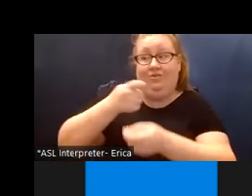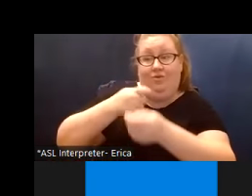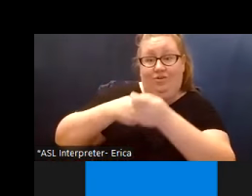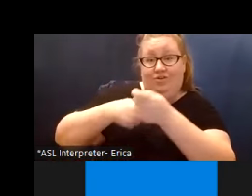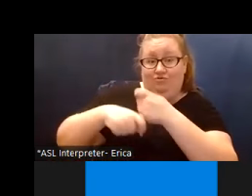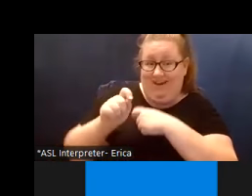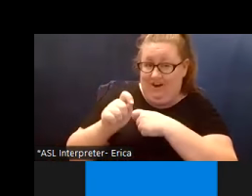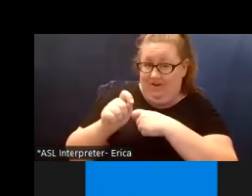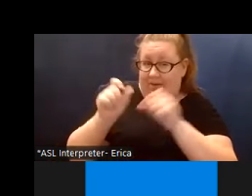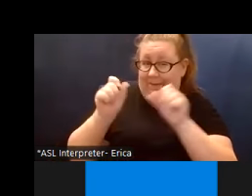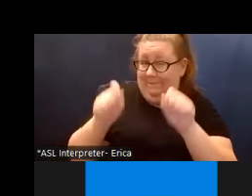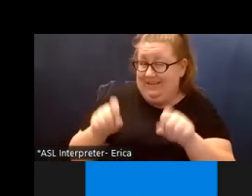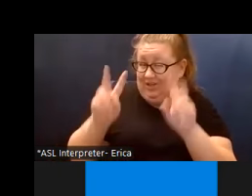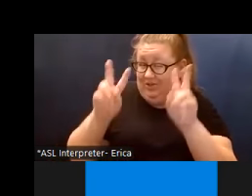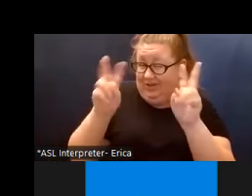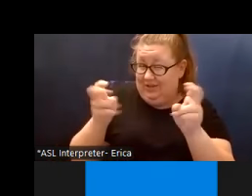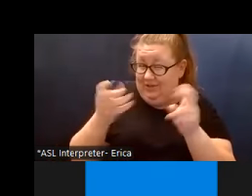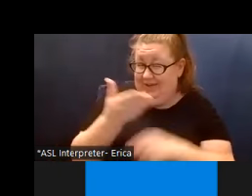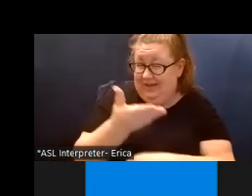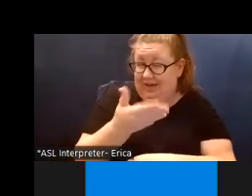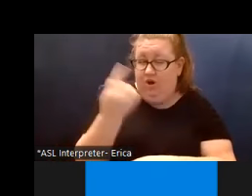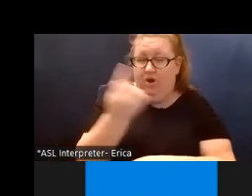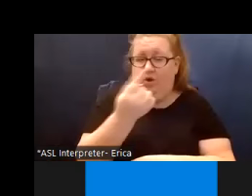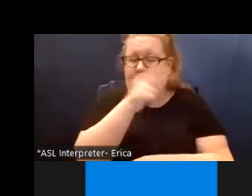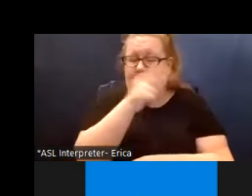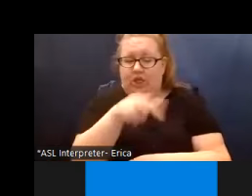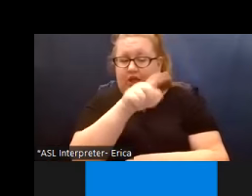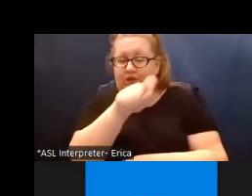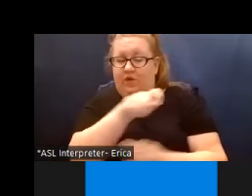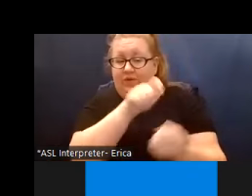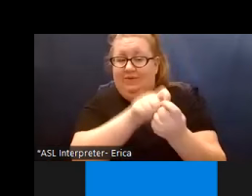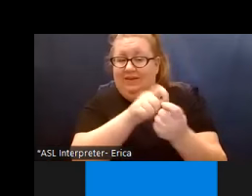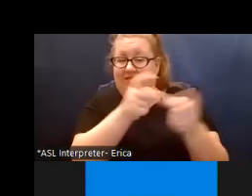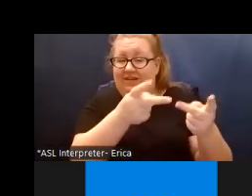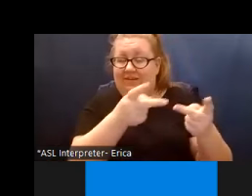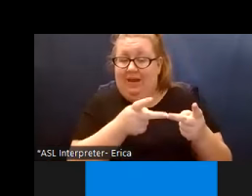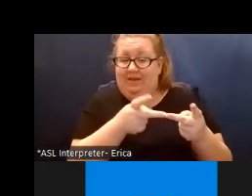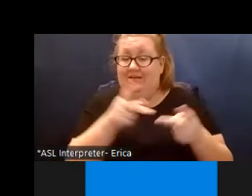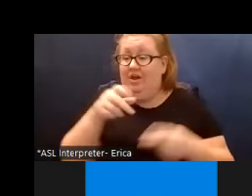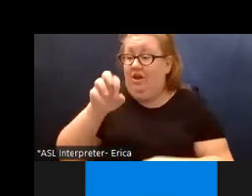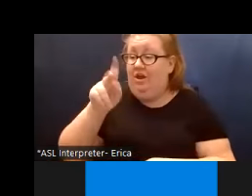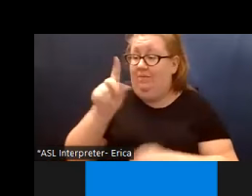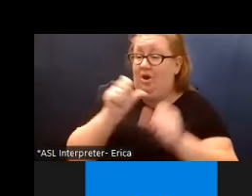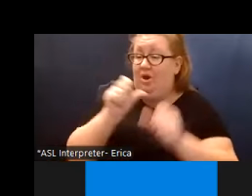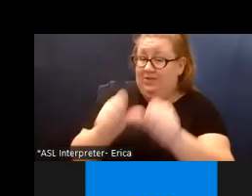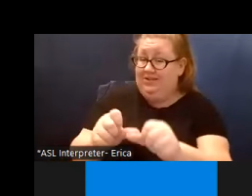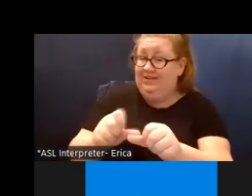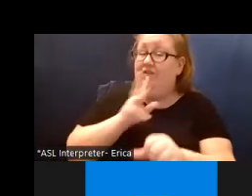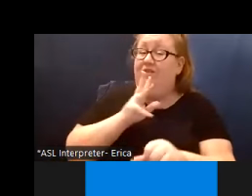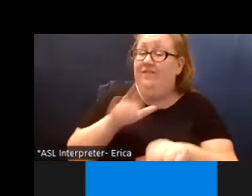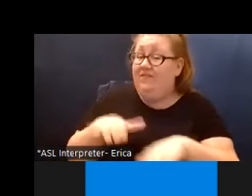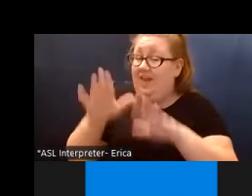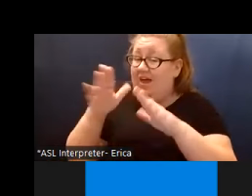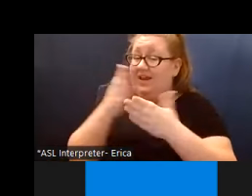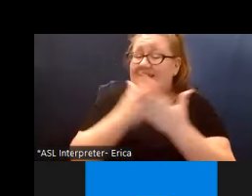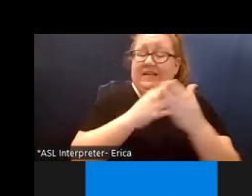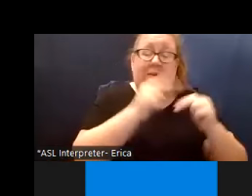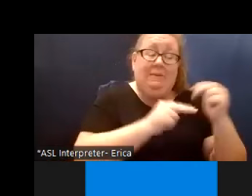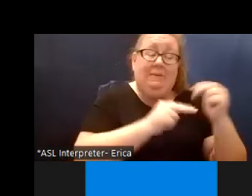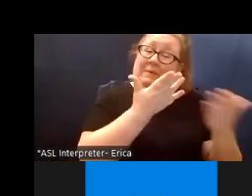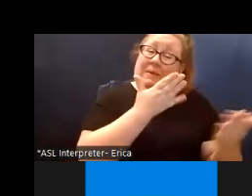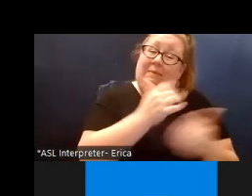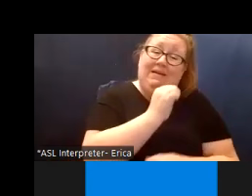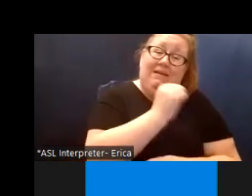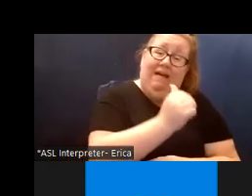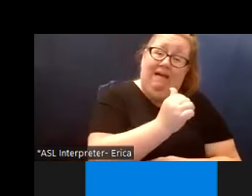issue here is that we are only looking at those spaces. The parks will still flood, some of the buildings may not. There will still be some